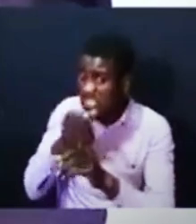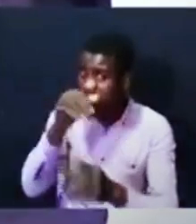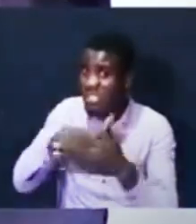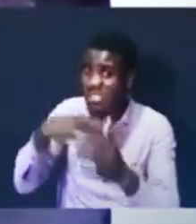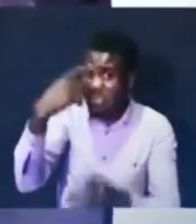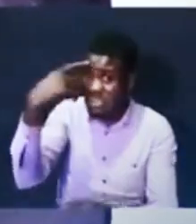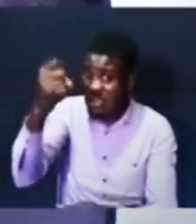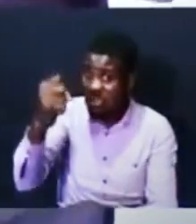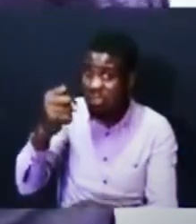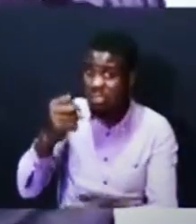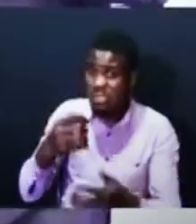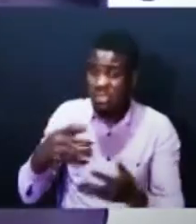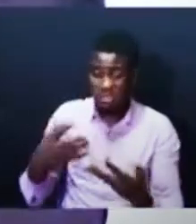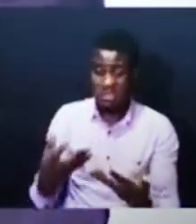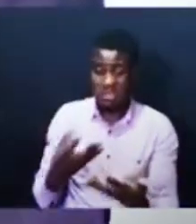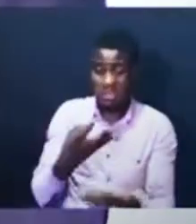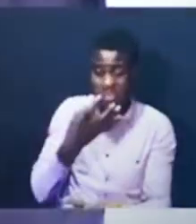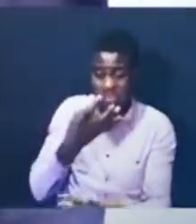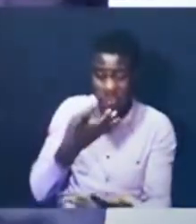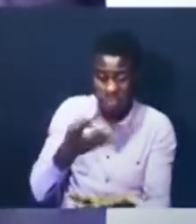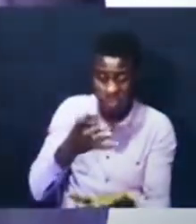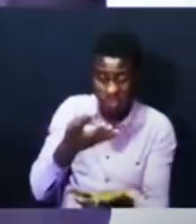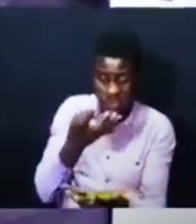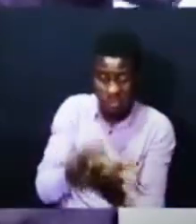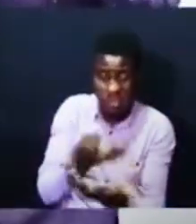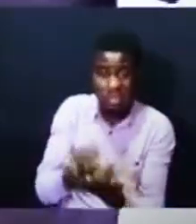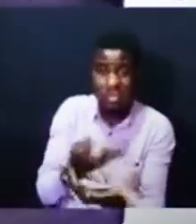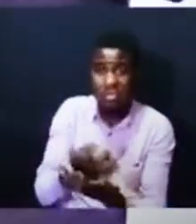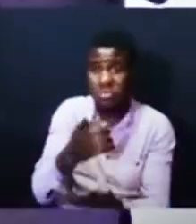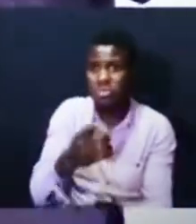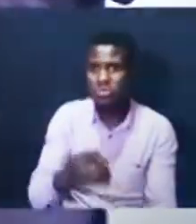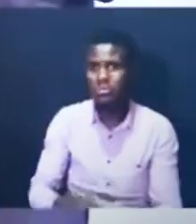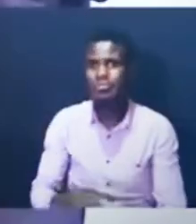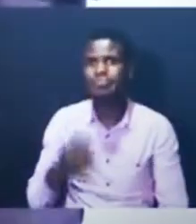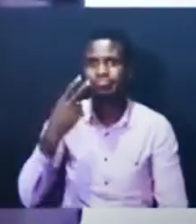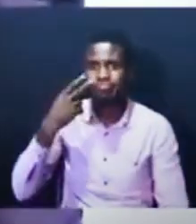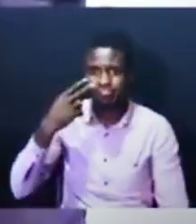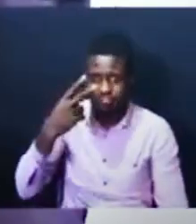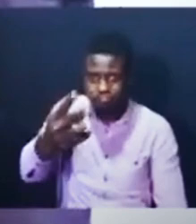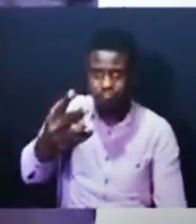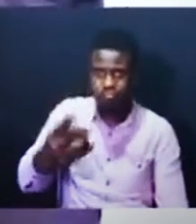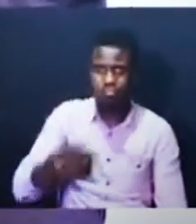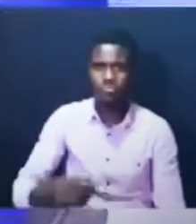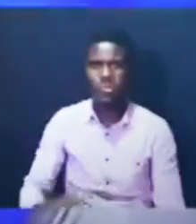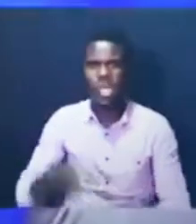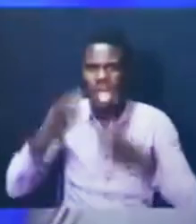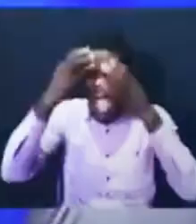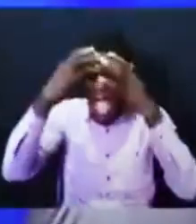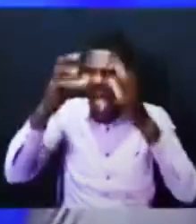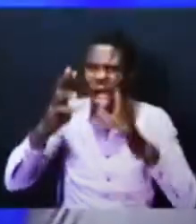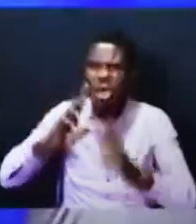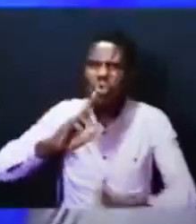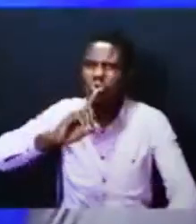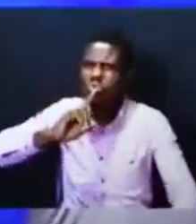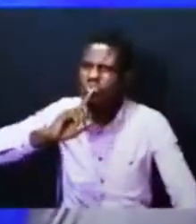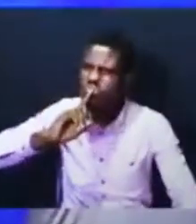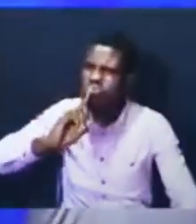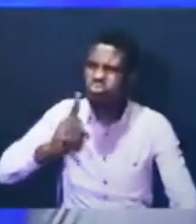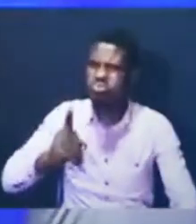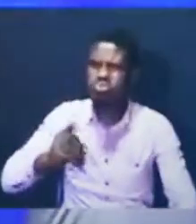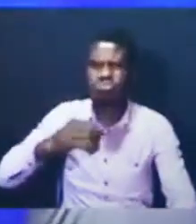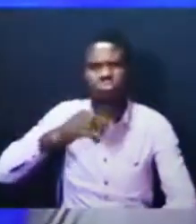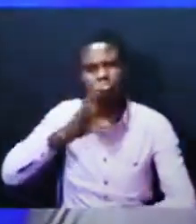Now they will cause you real trouble.